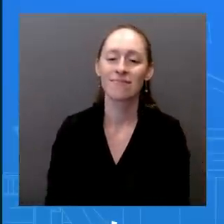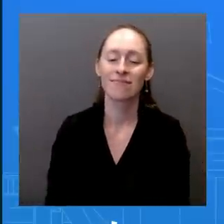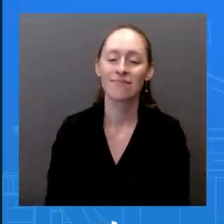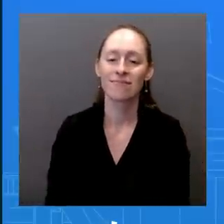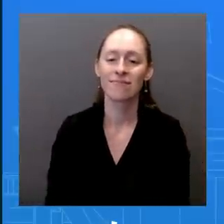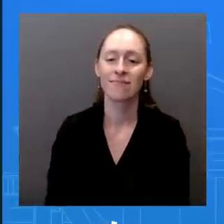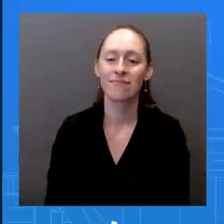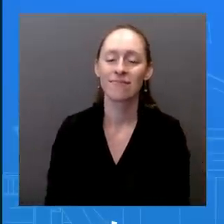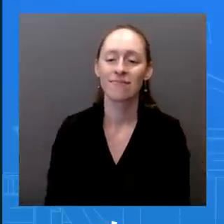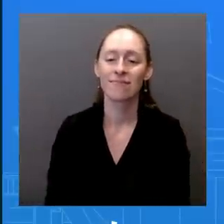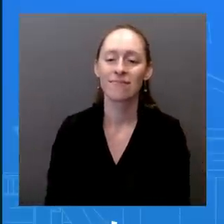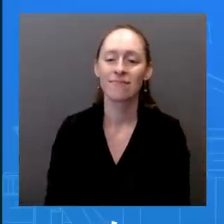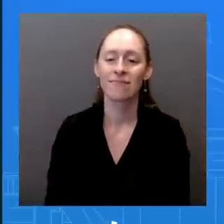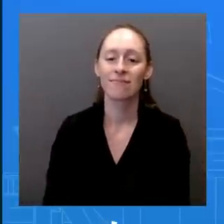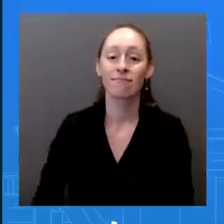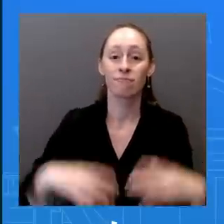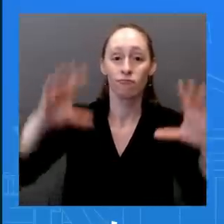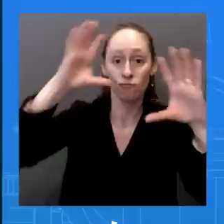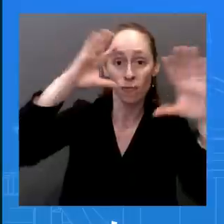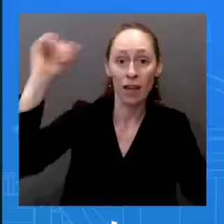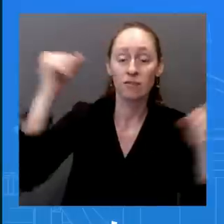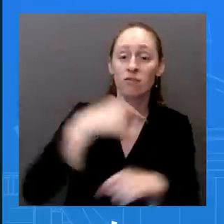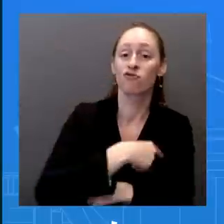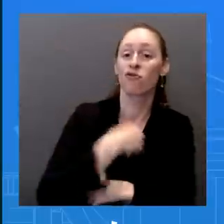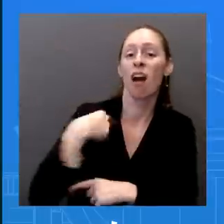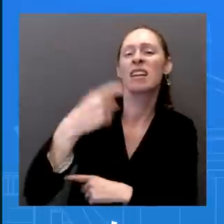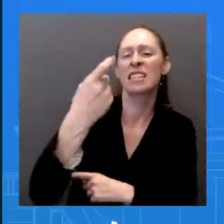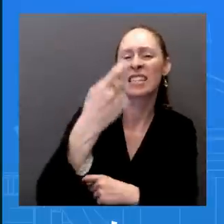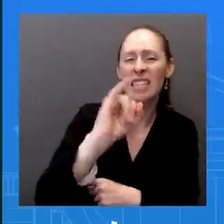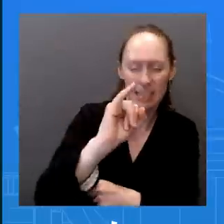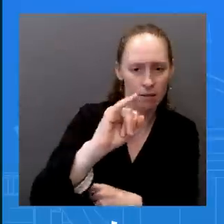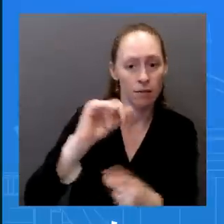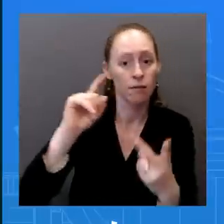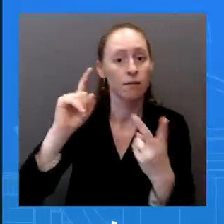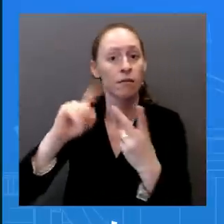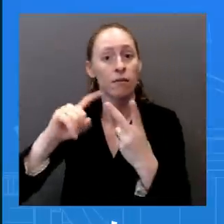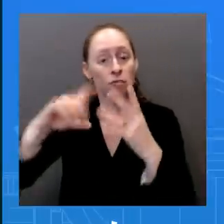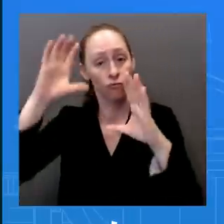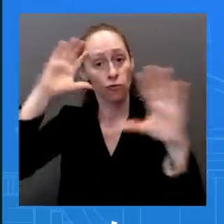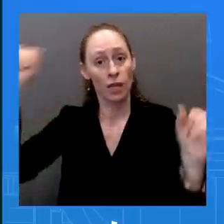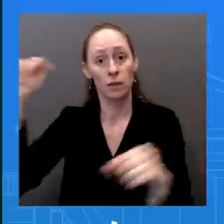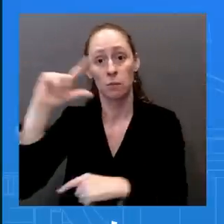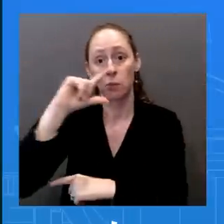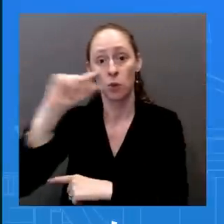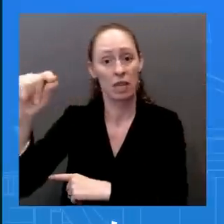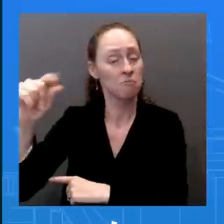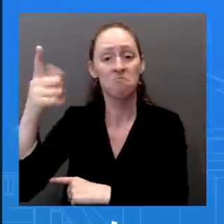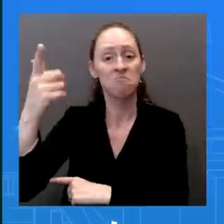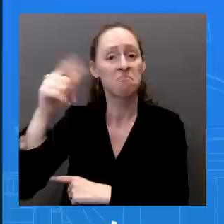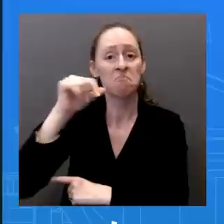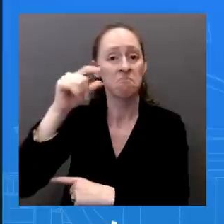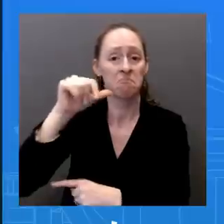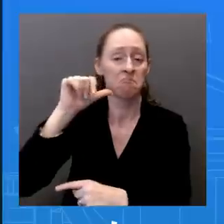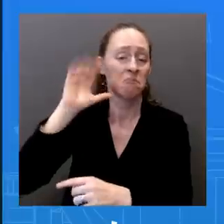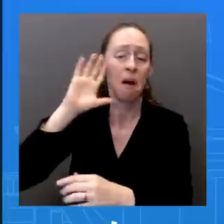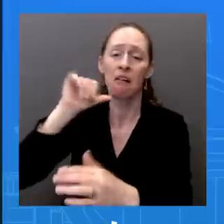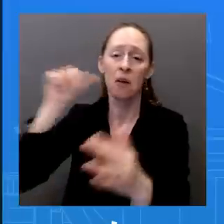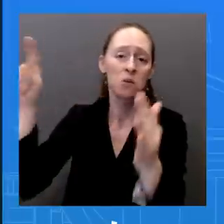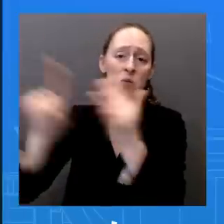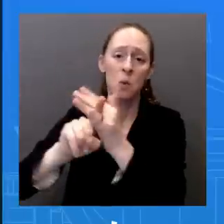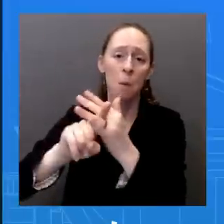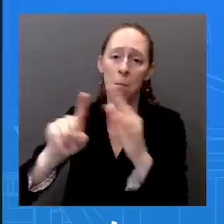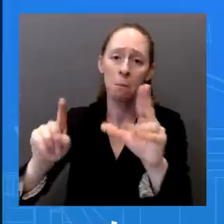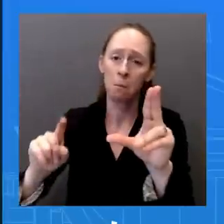deliver his speech before the UN General Assembly tomorrow morning. This is the traditional speech the president makes annually, in which he